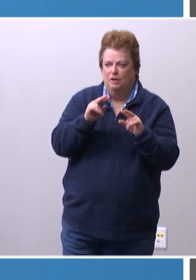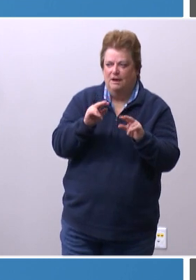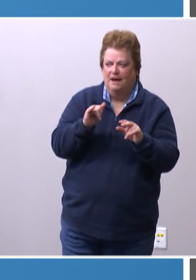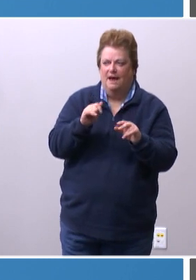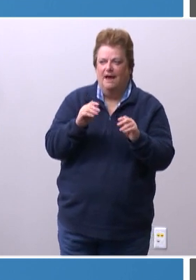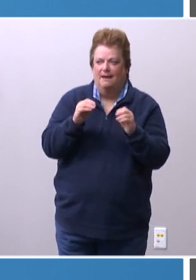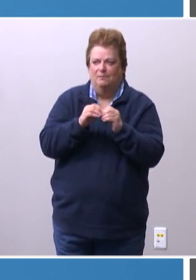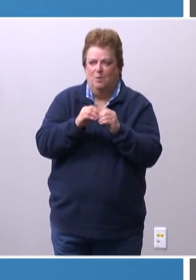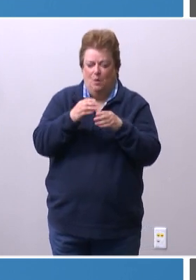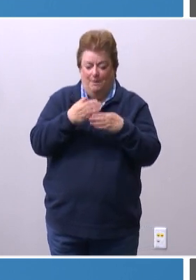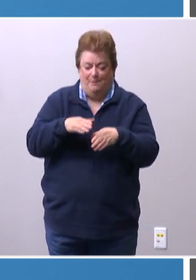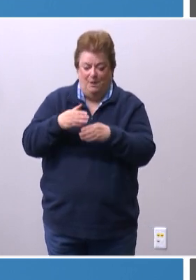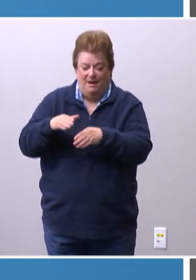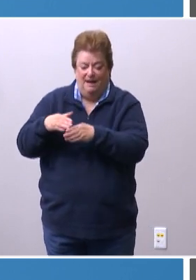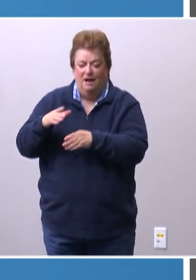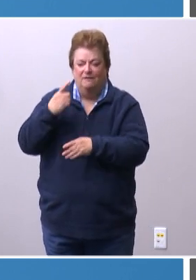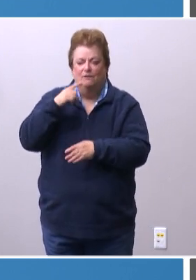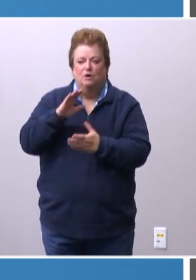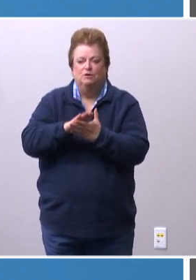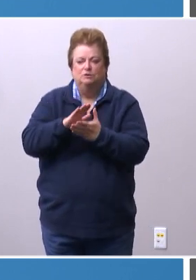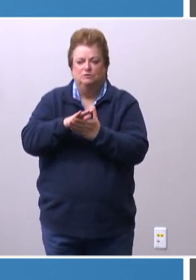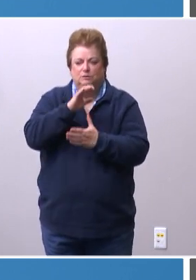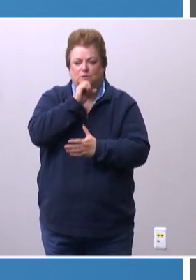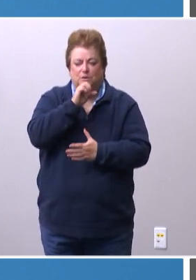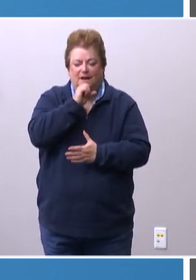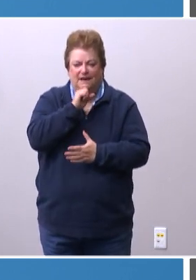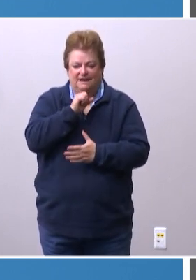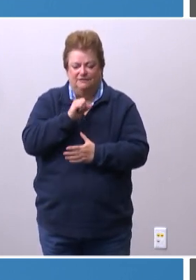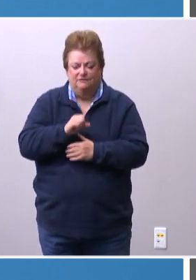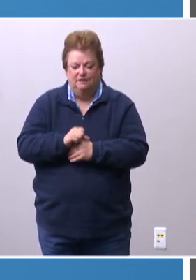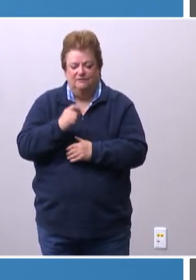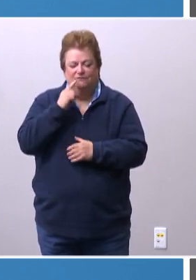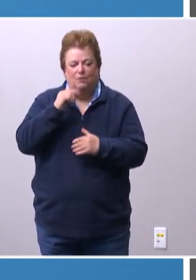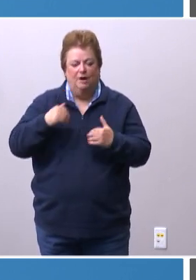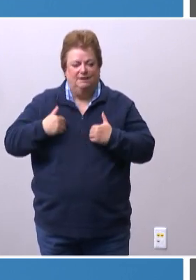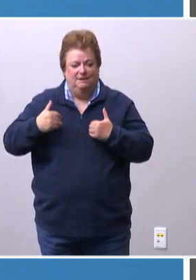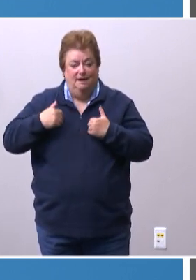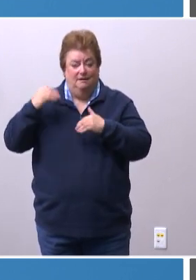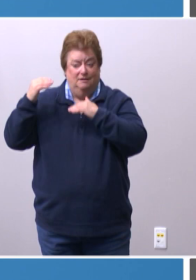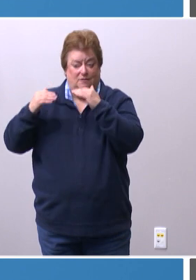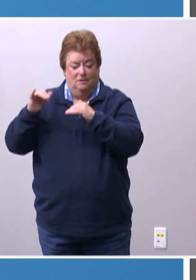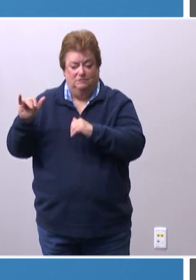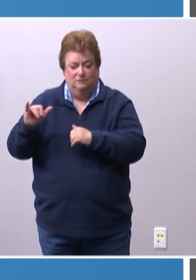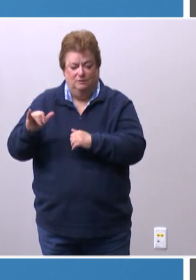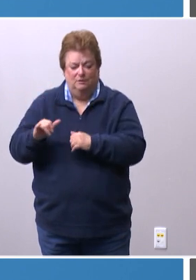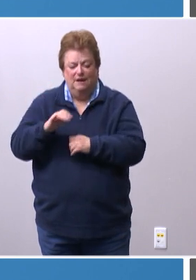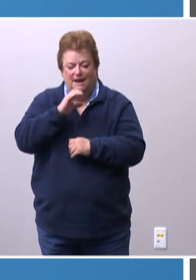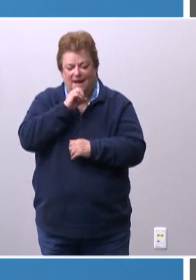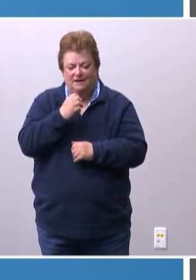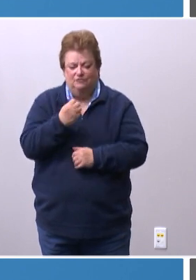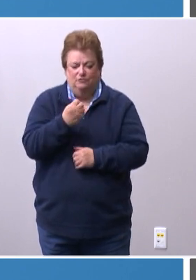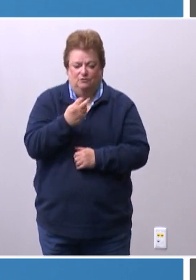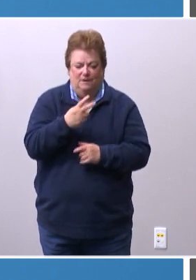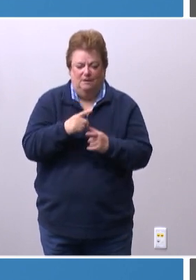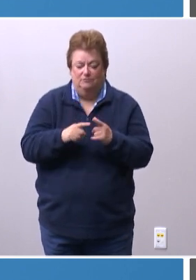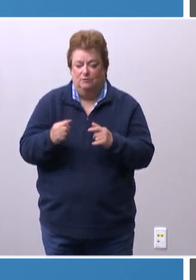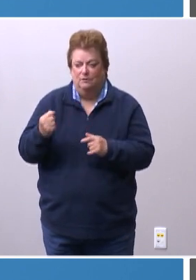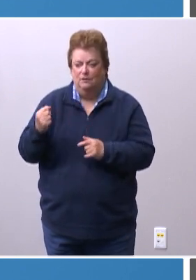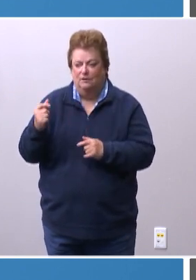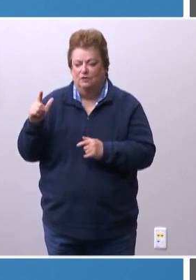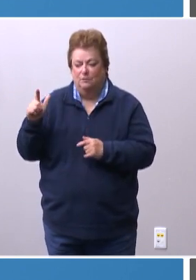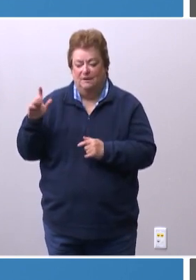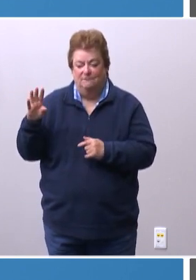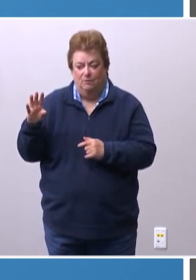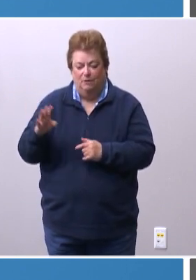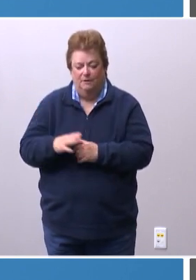further breakout of our school-age children data and our young adults, age 12 through